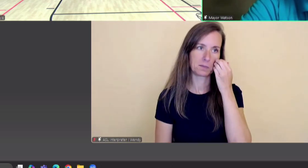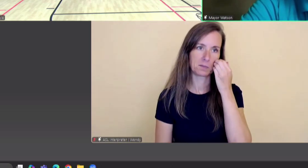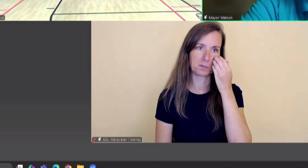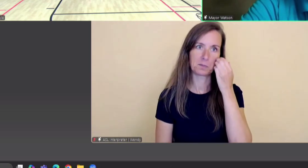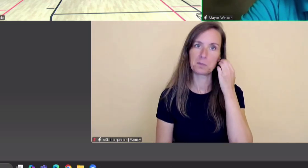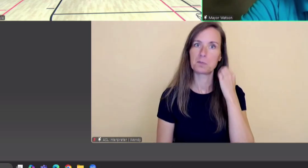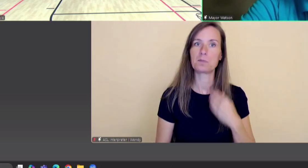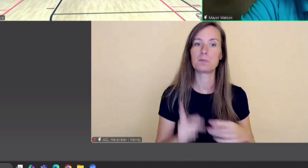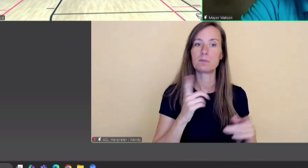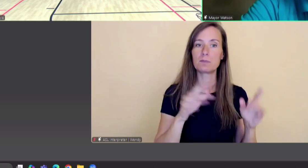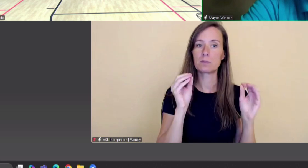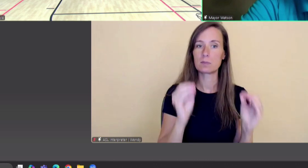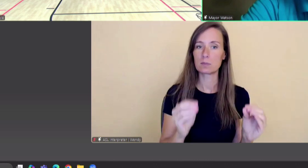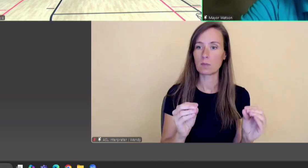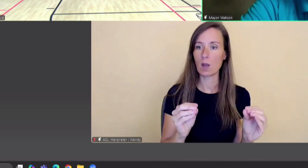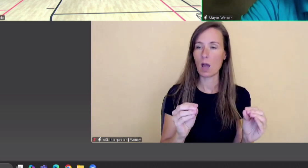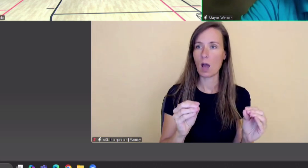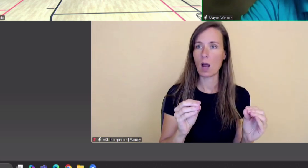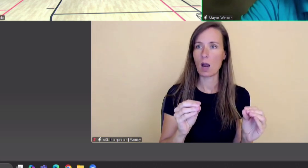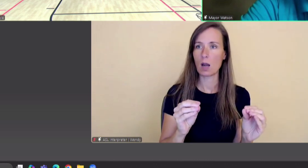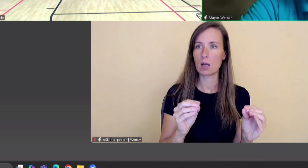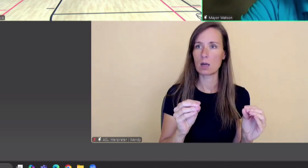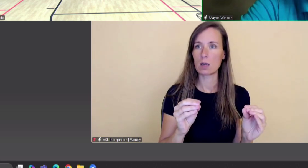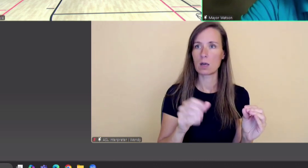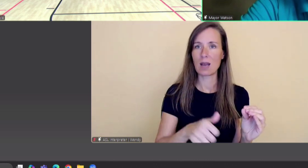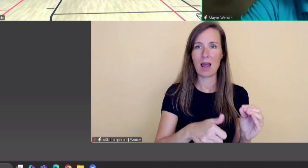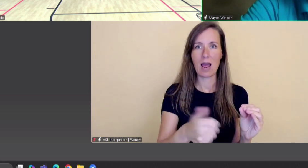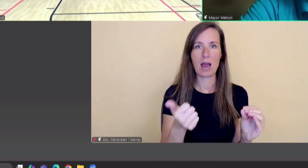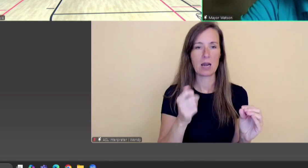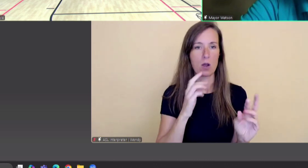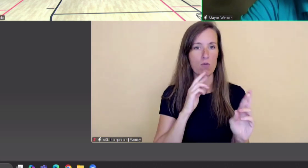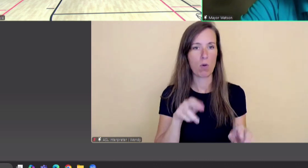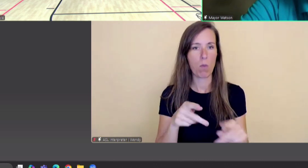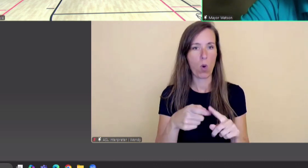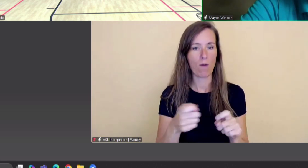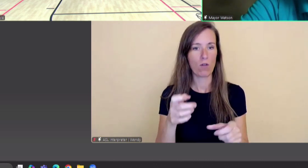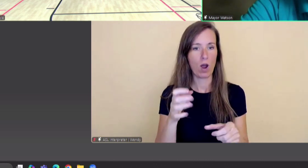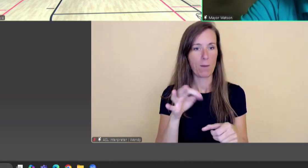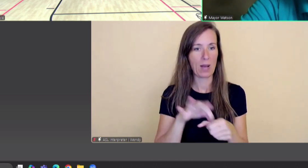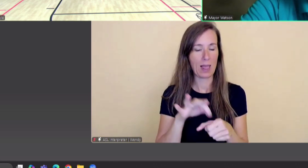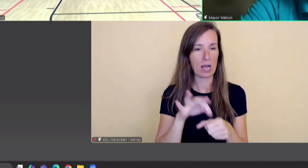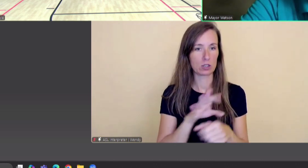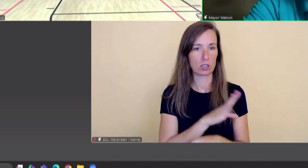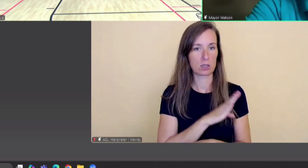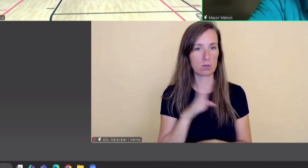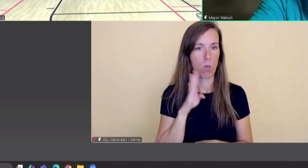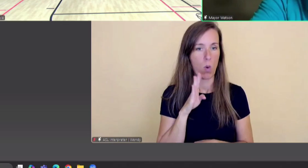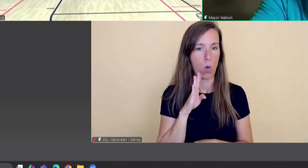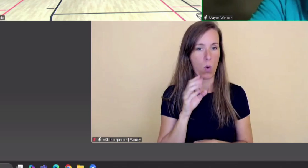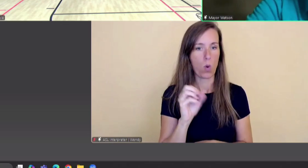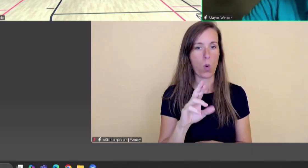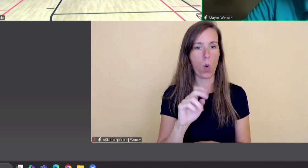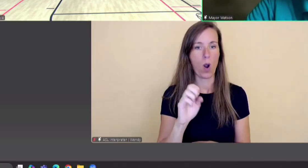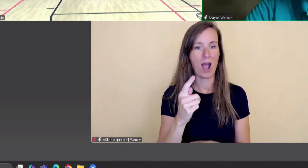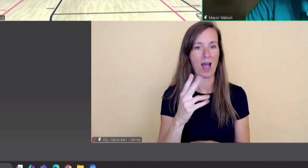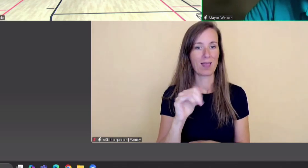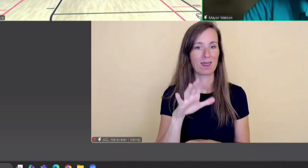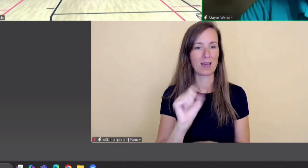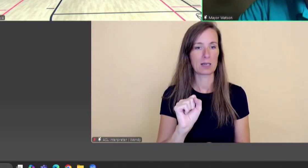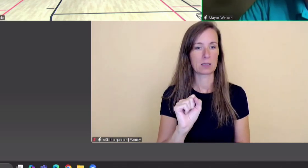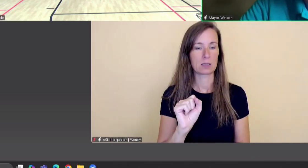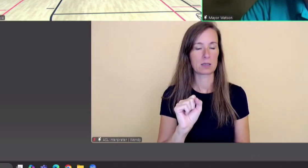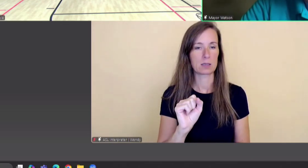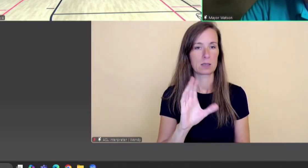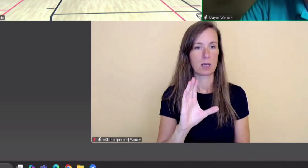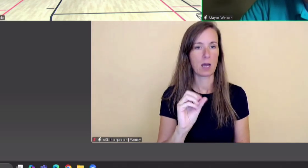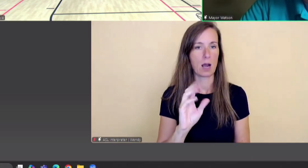Hearing none, is there any report from the Elections Board or from the Ethics Commission?